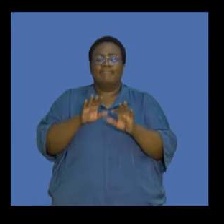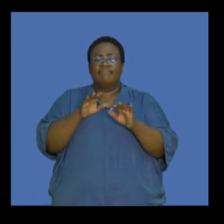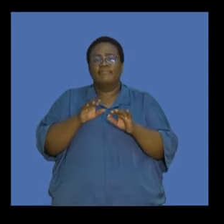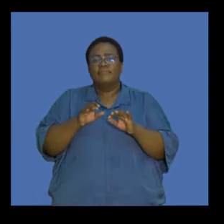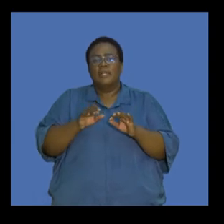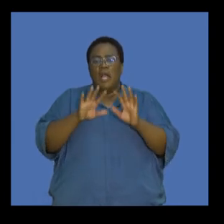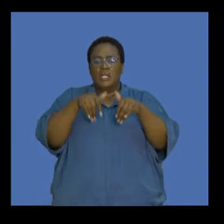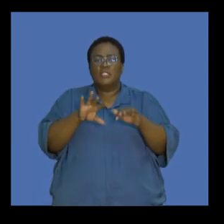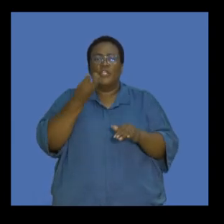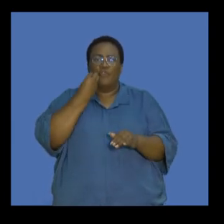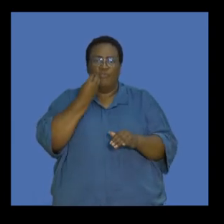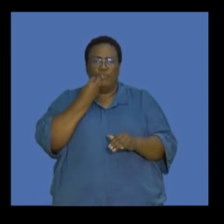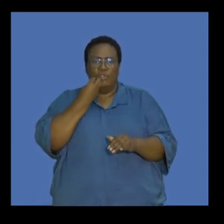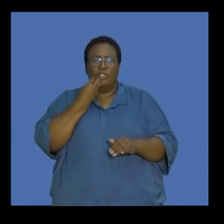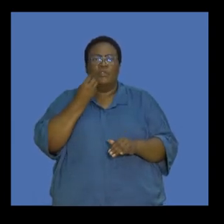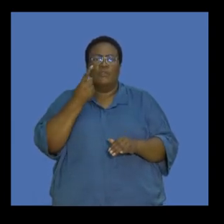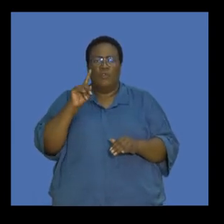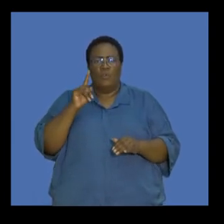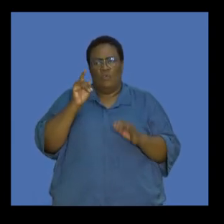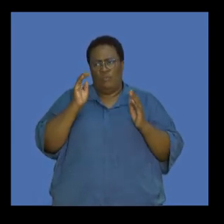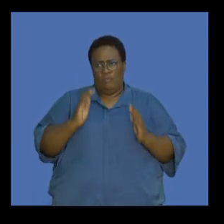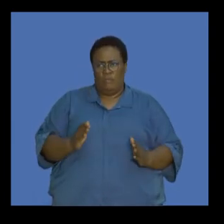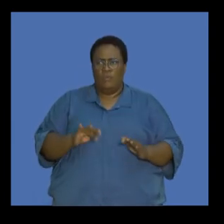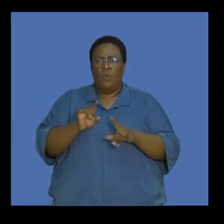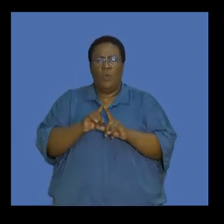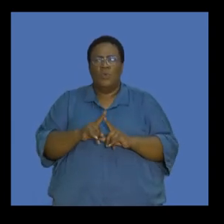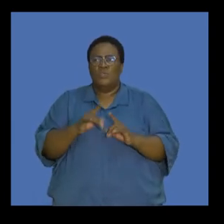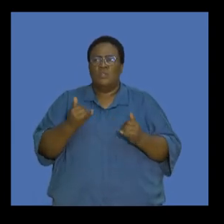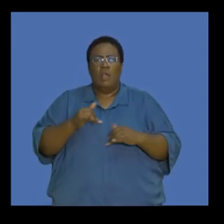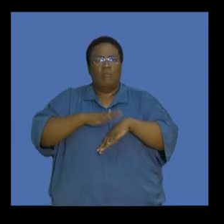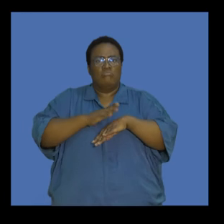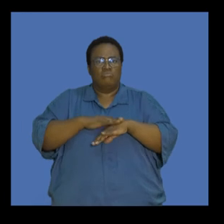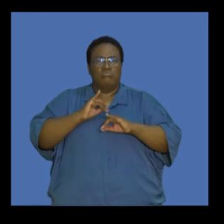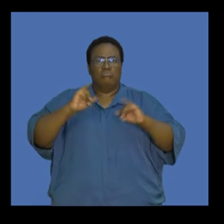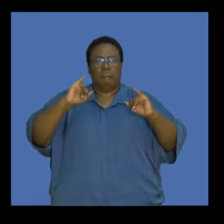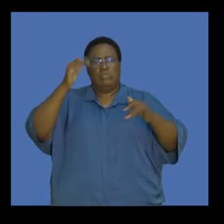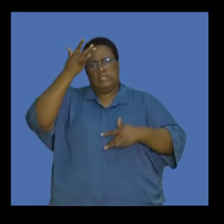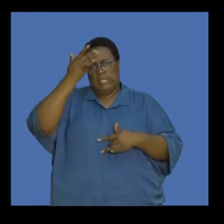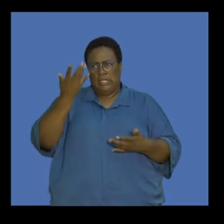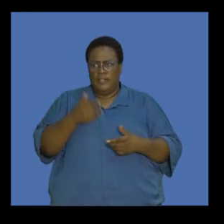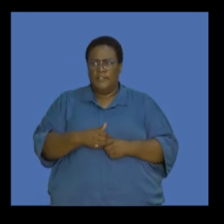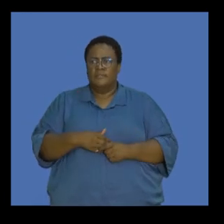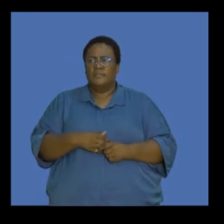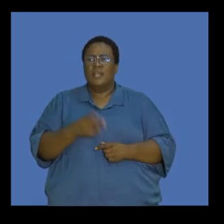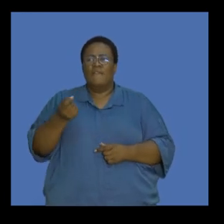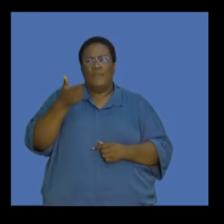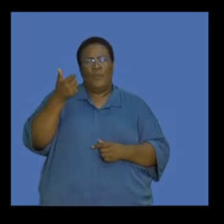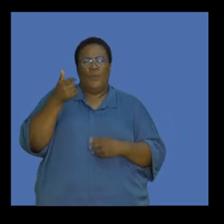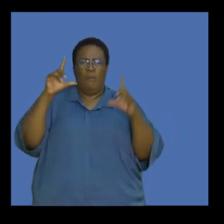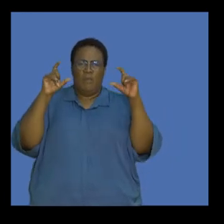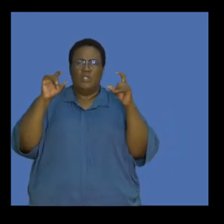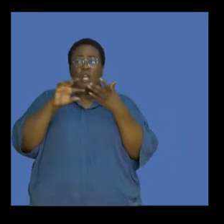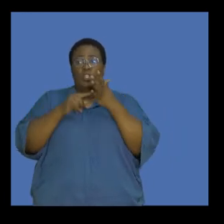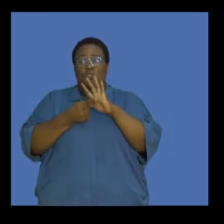spread of disease has been also a factor that has increased globally because of global warming. And so these are just a few